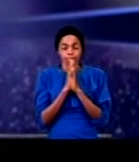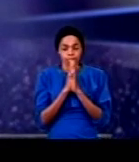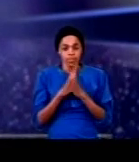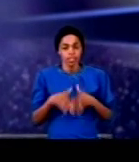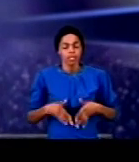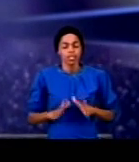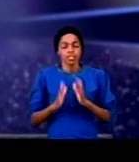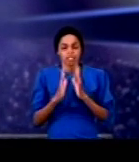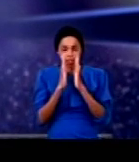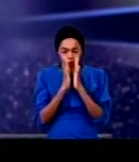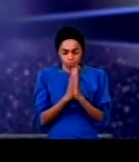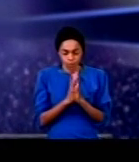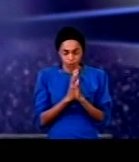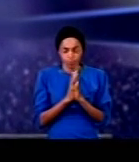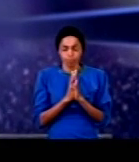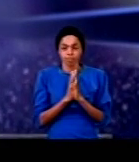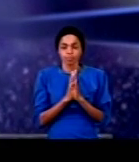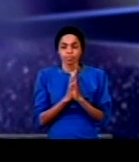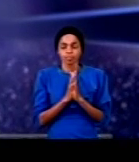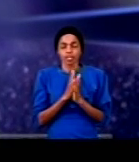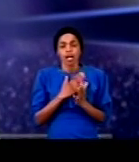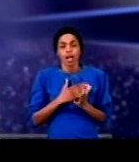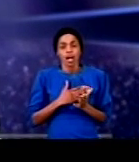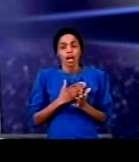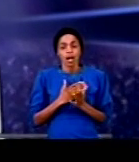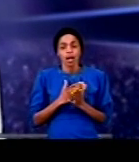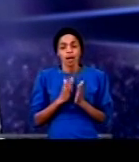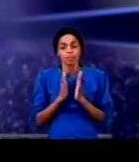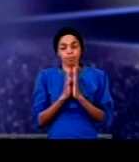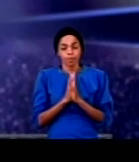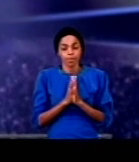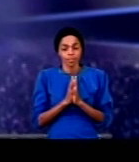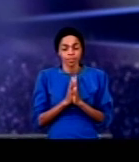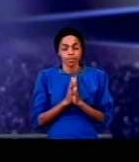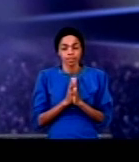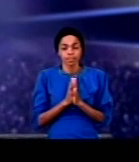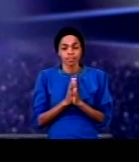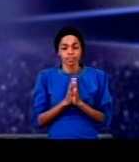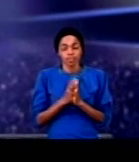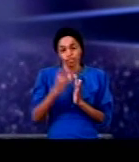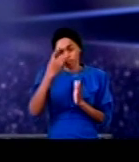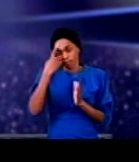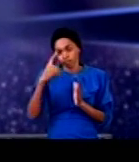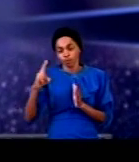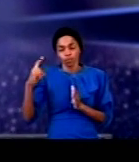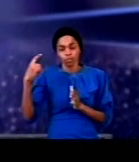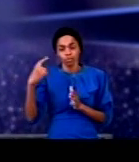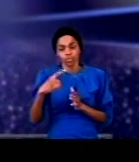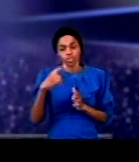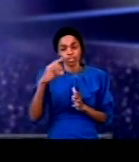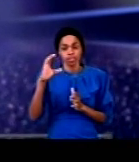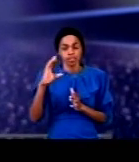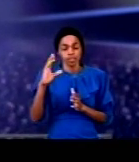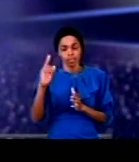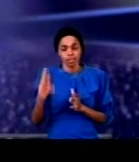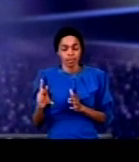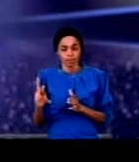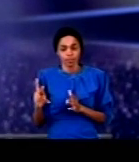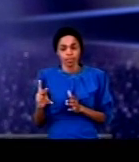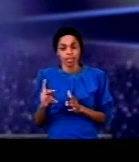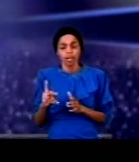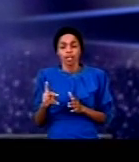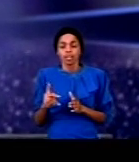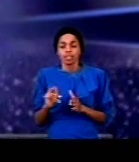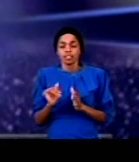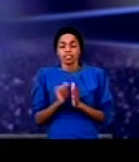the hands of the Lord. Let us pray that the Lord himself will sustain the GCK outreach the world